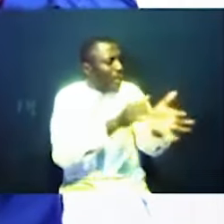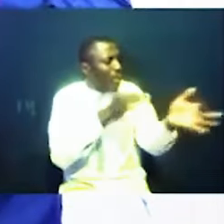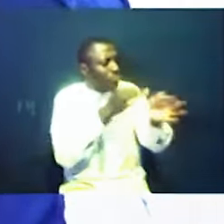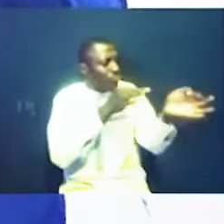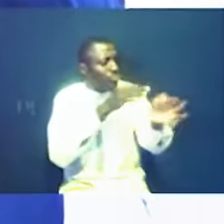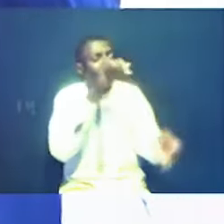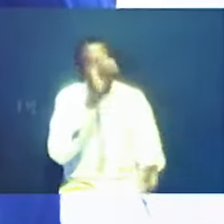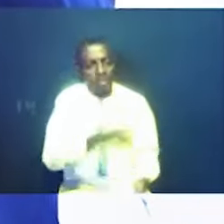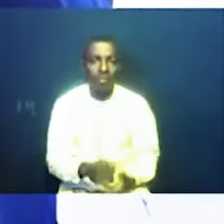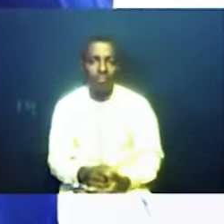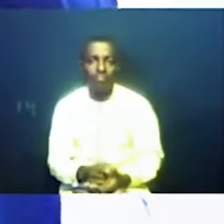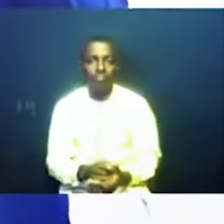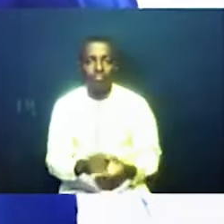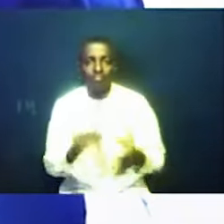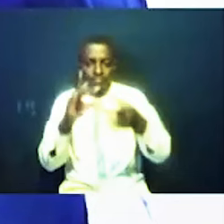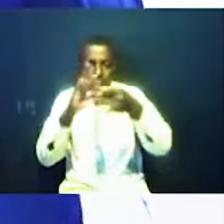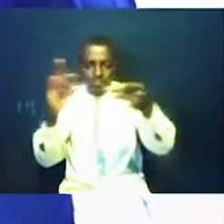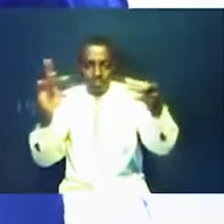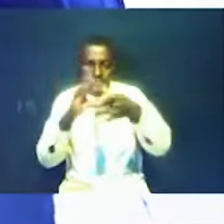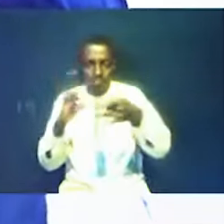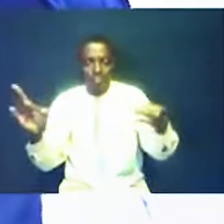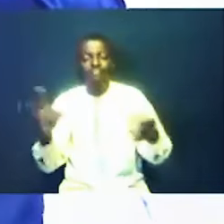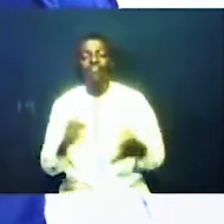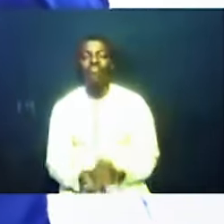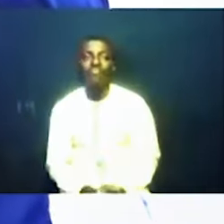Now, a